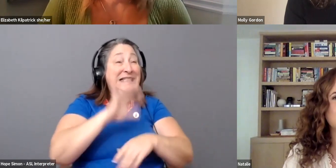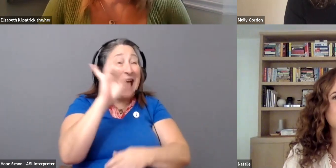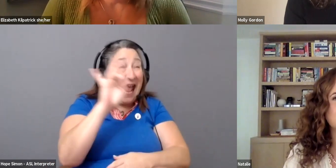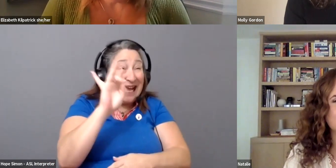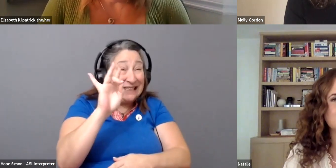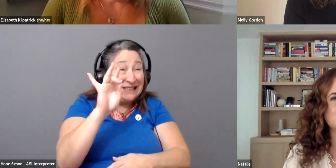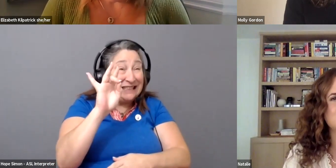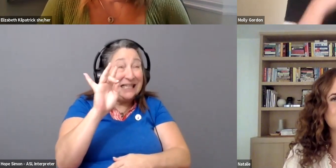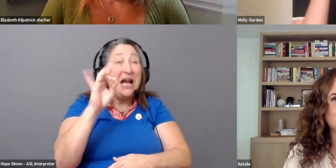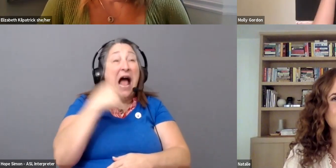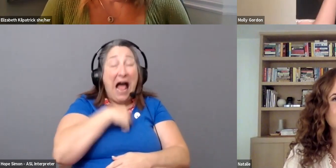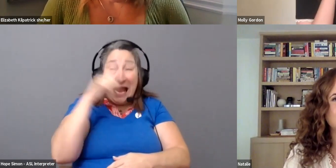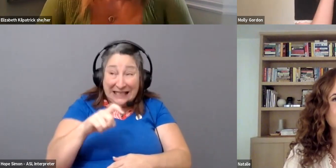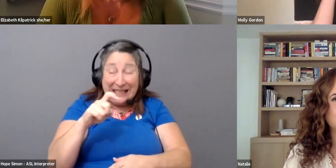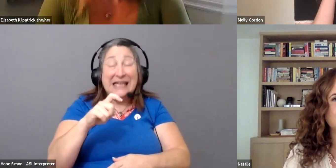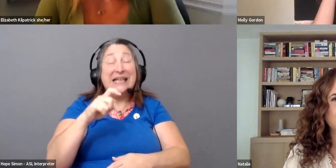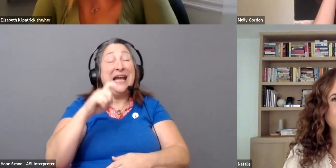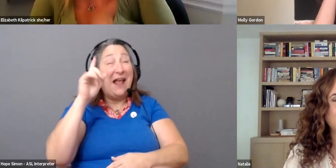tomorrow, can we get a taxidermy dog?